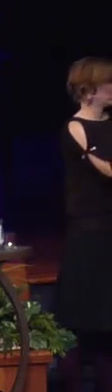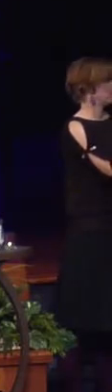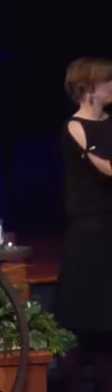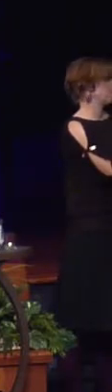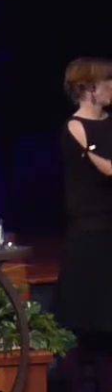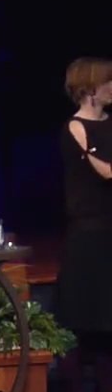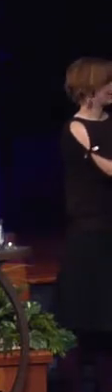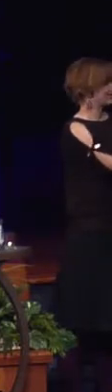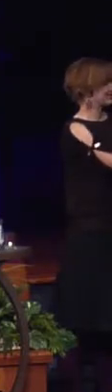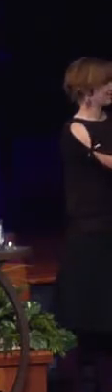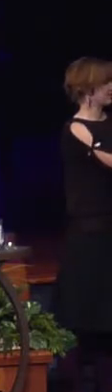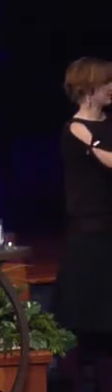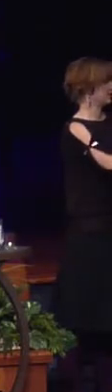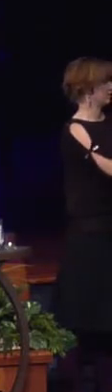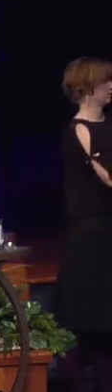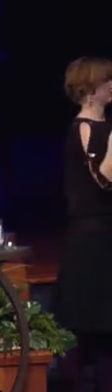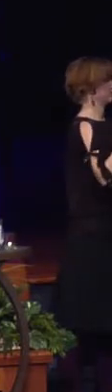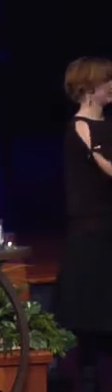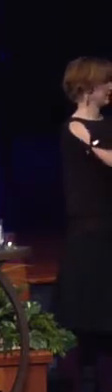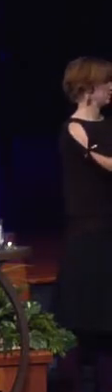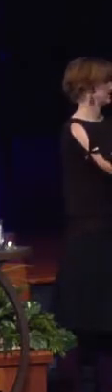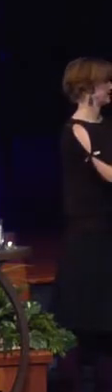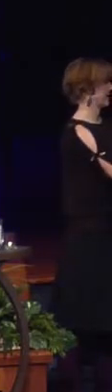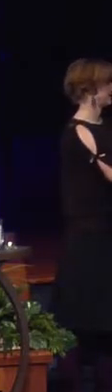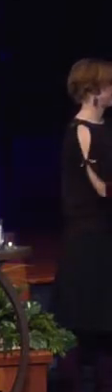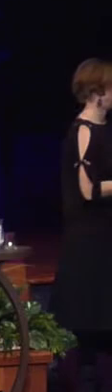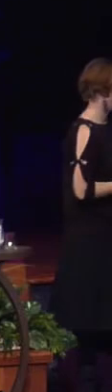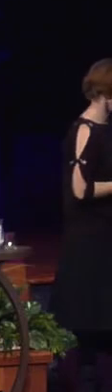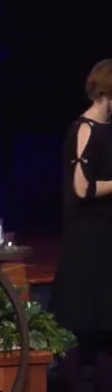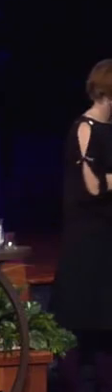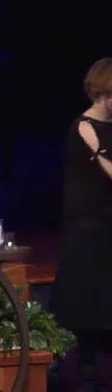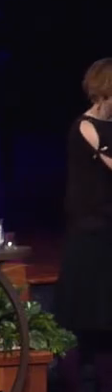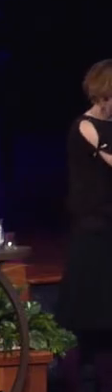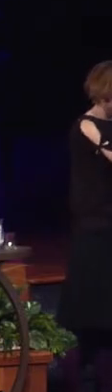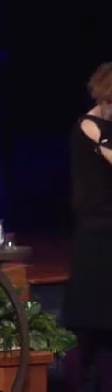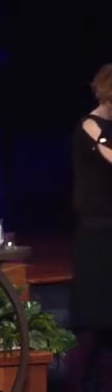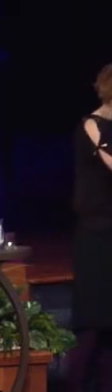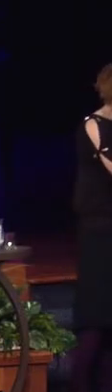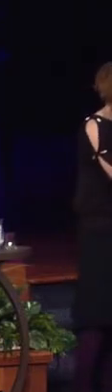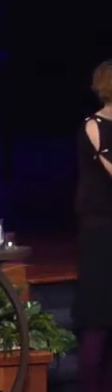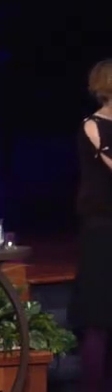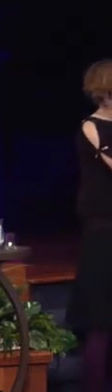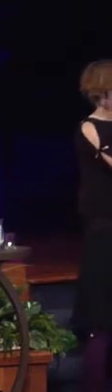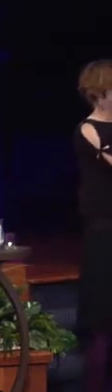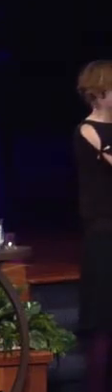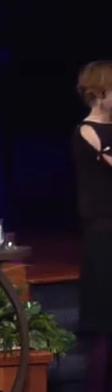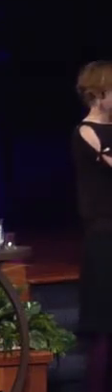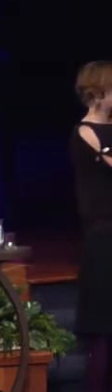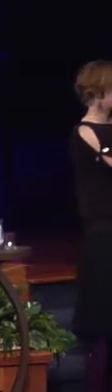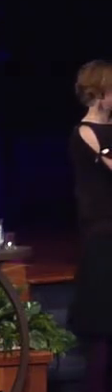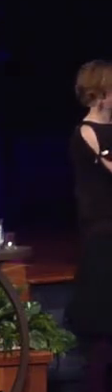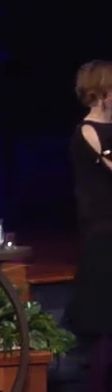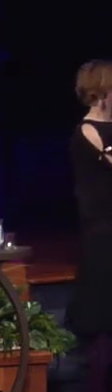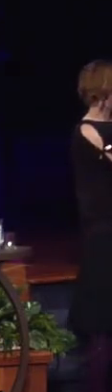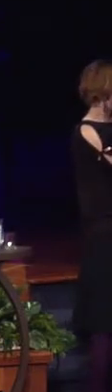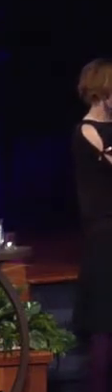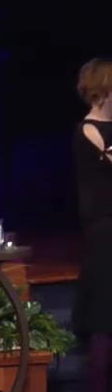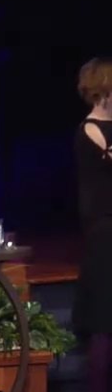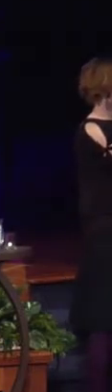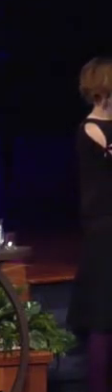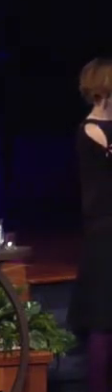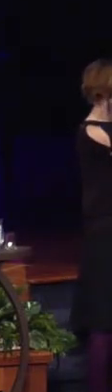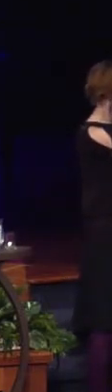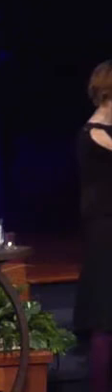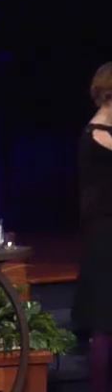assassinated. 70 years. And one of the things that Gandhi did is he read the Sermon on the Mount. As a Hindu,